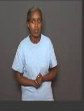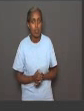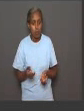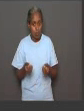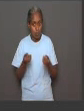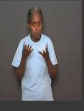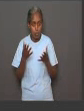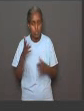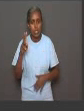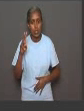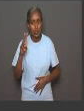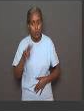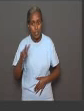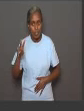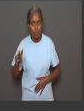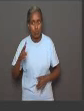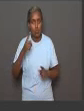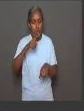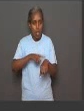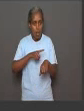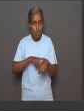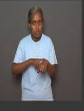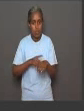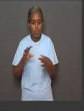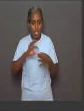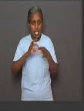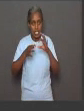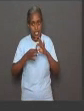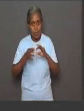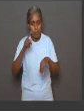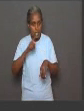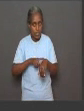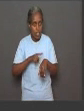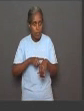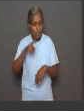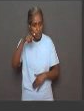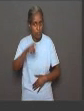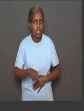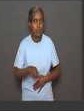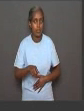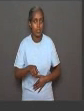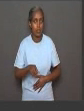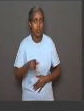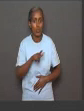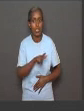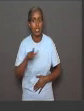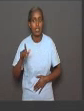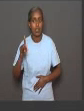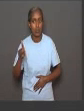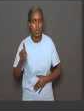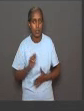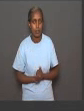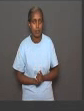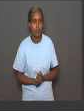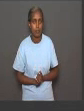most, 22 hours of assembly time is available on line